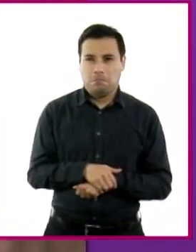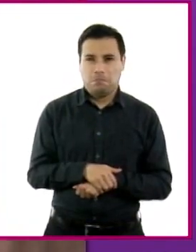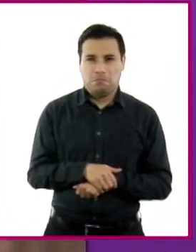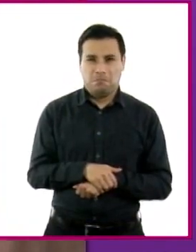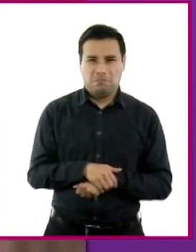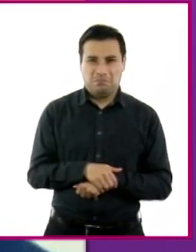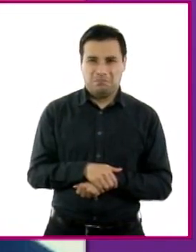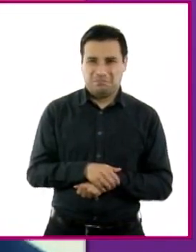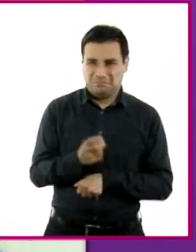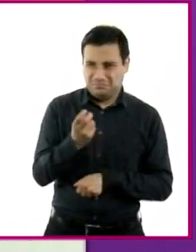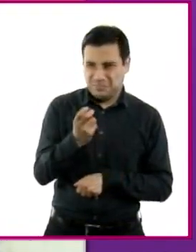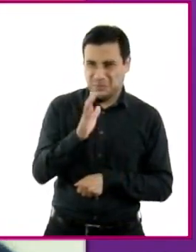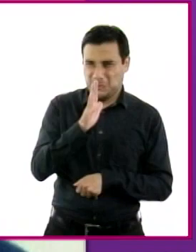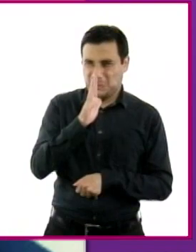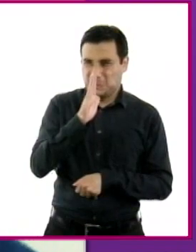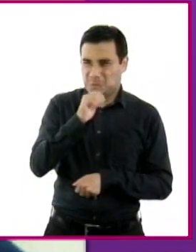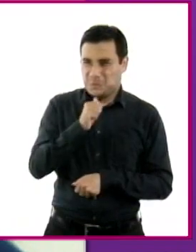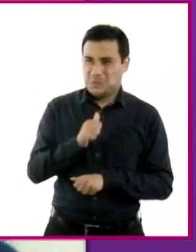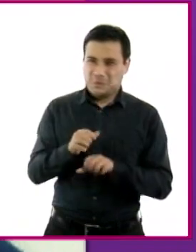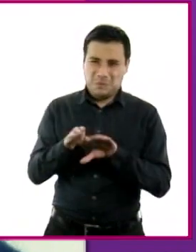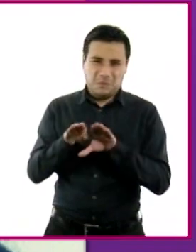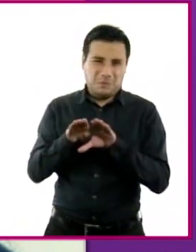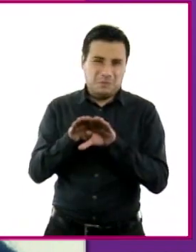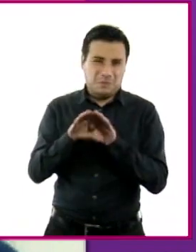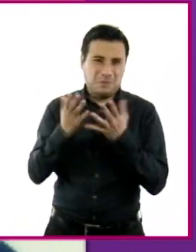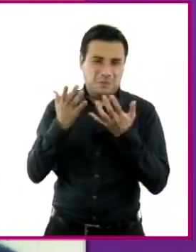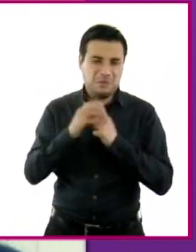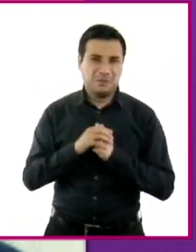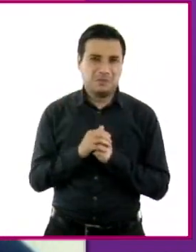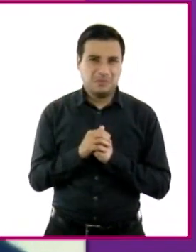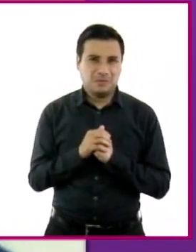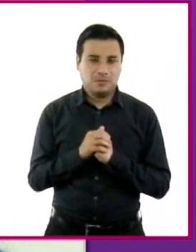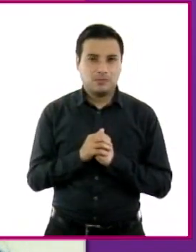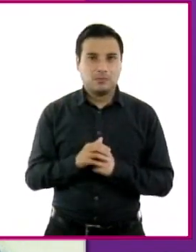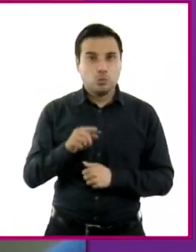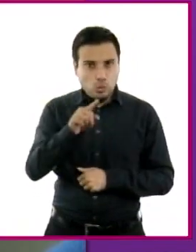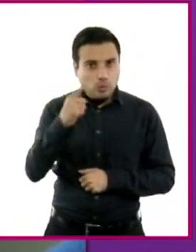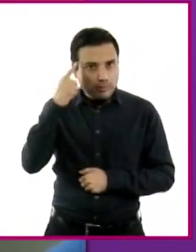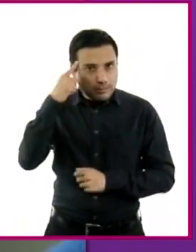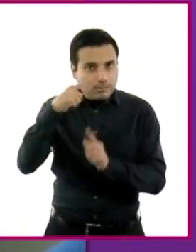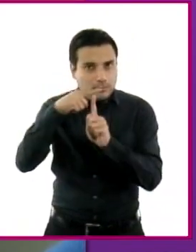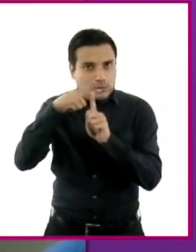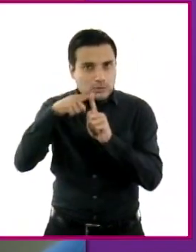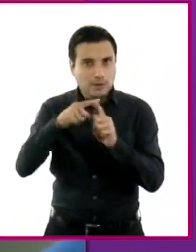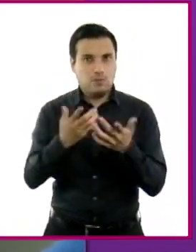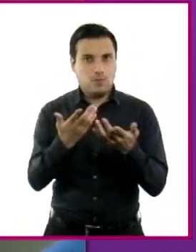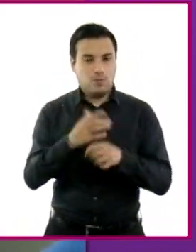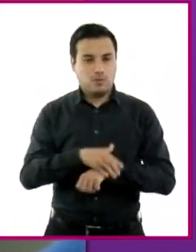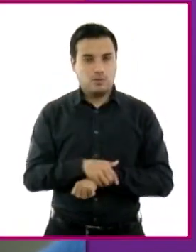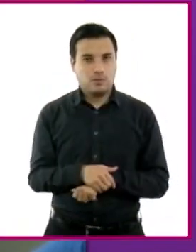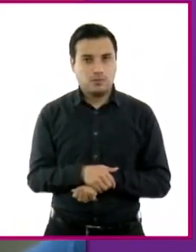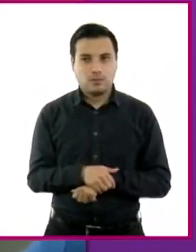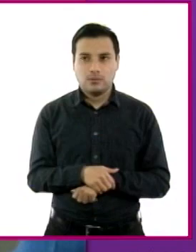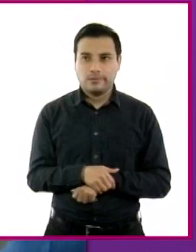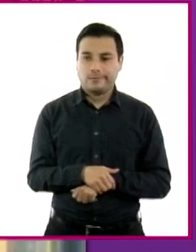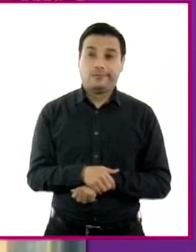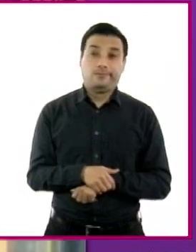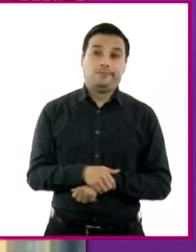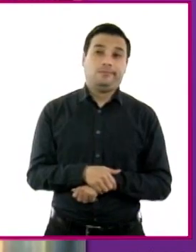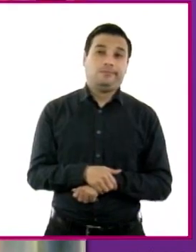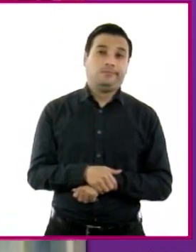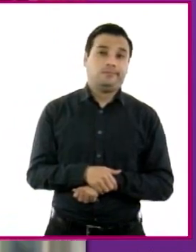than that. Oh, you have to be more positive, Agatha. Look who's